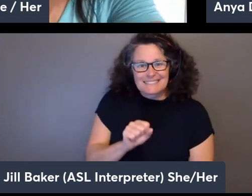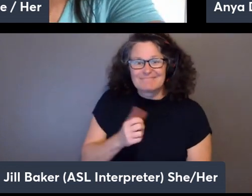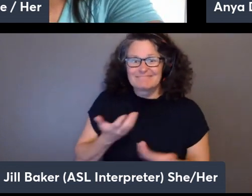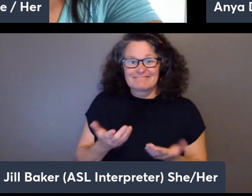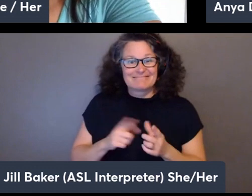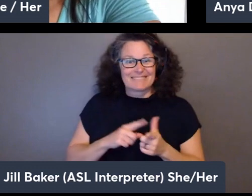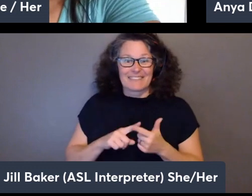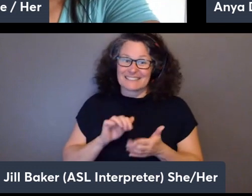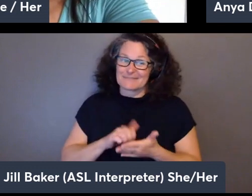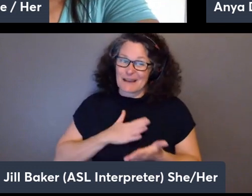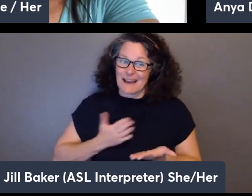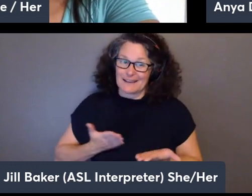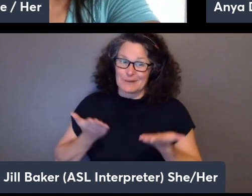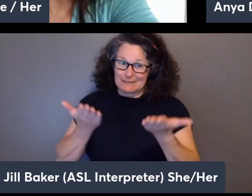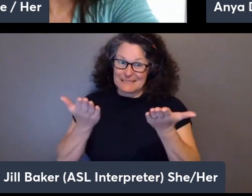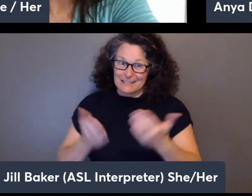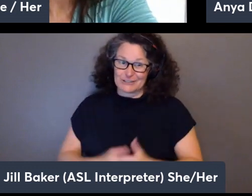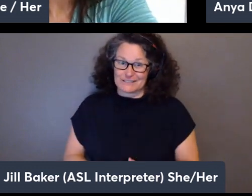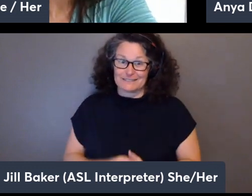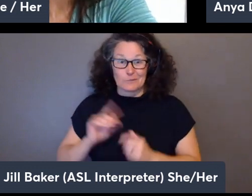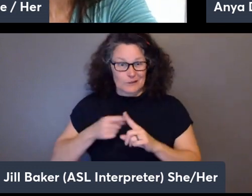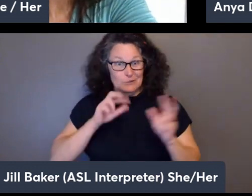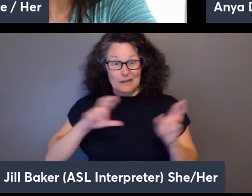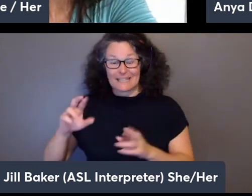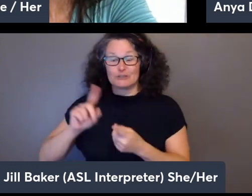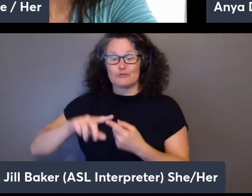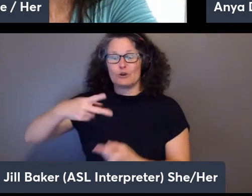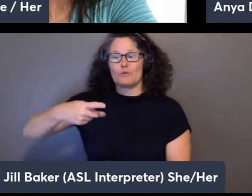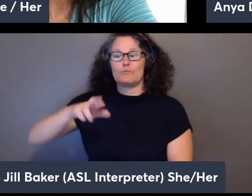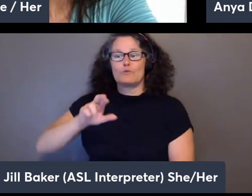my recommendation when you're ready to provision anything. Yeah.